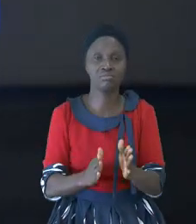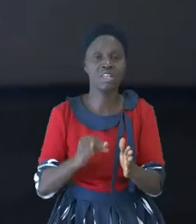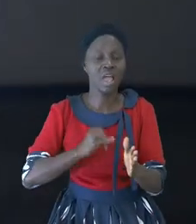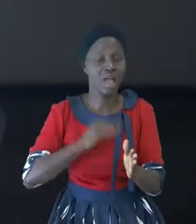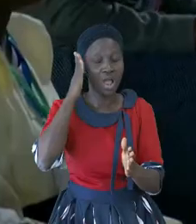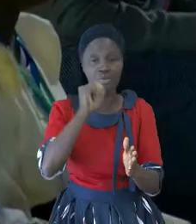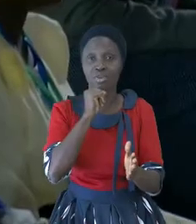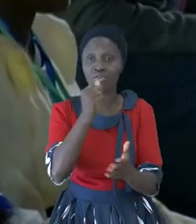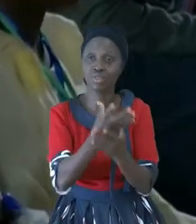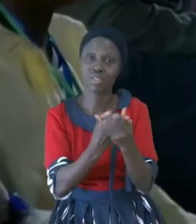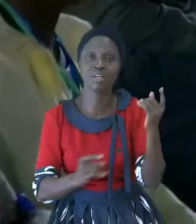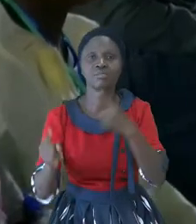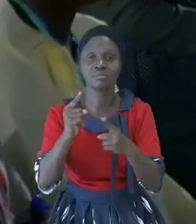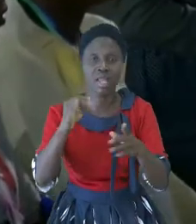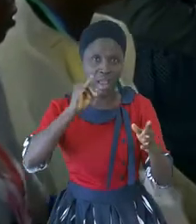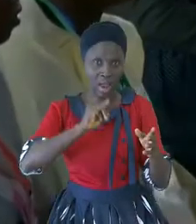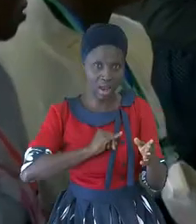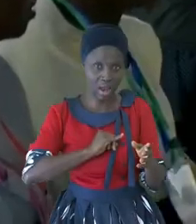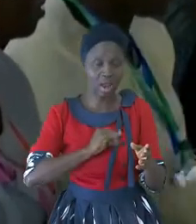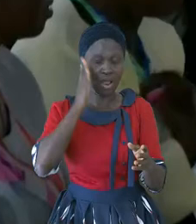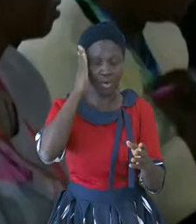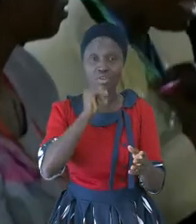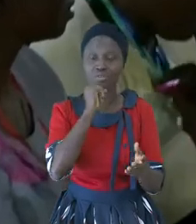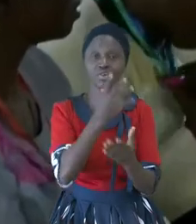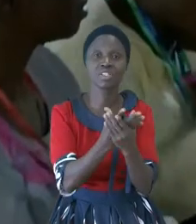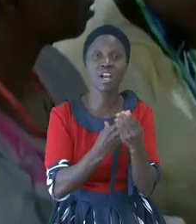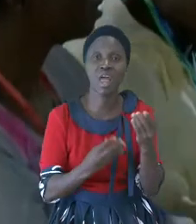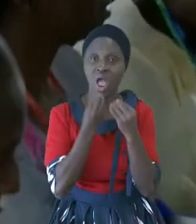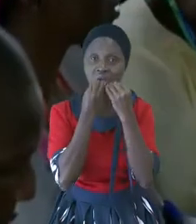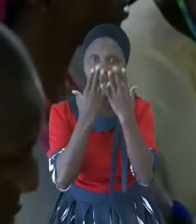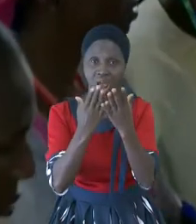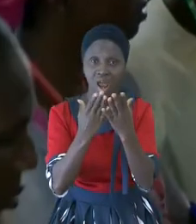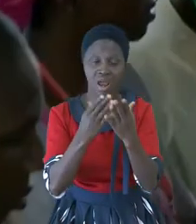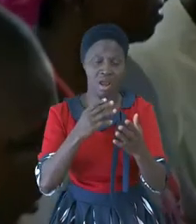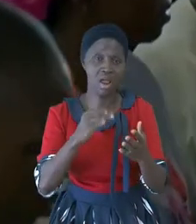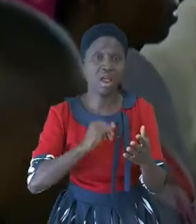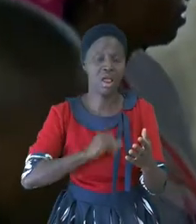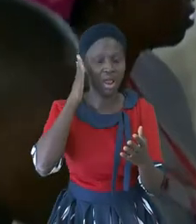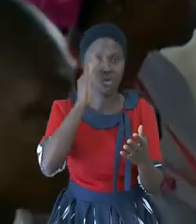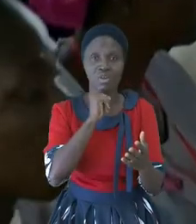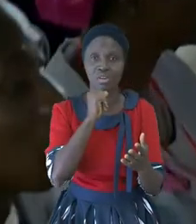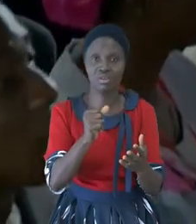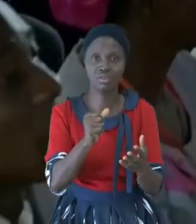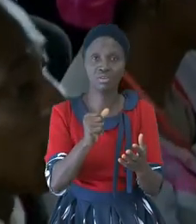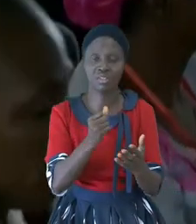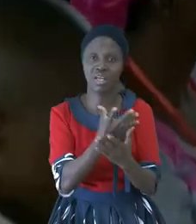I will not lack unction. The Lord is my shepherd, I will not